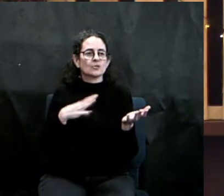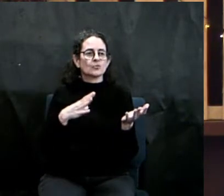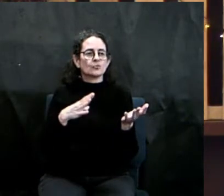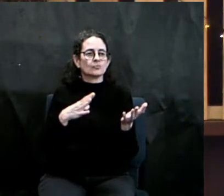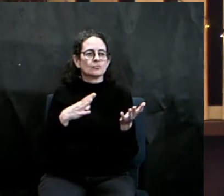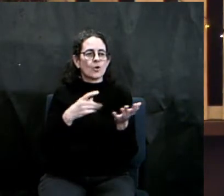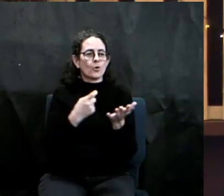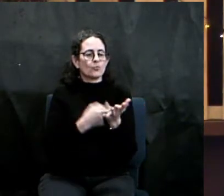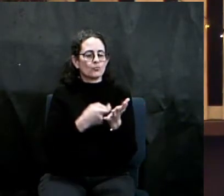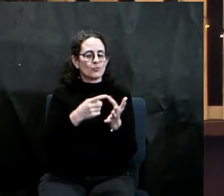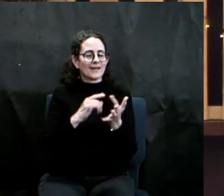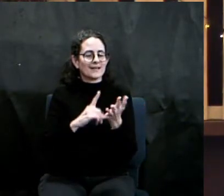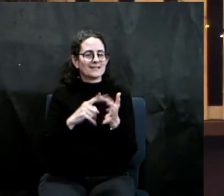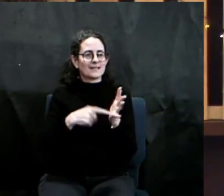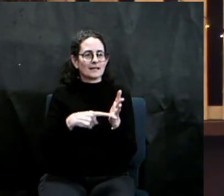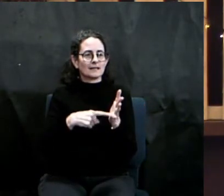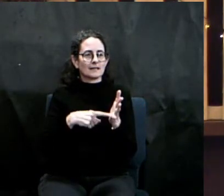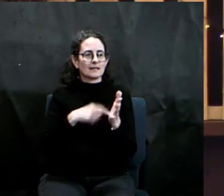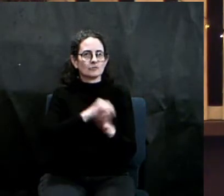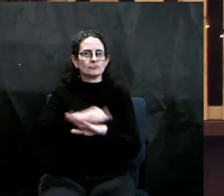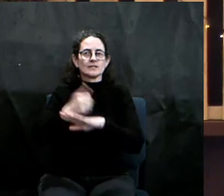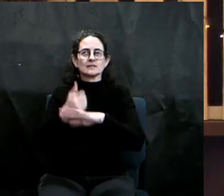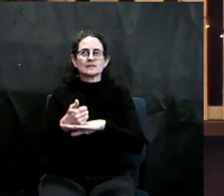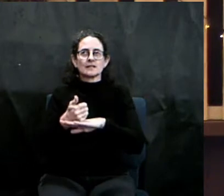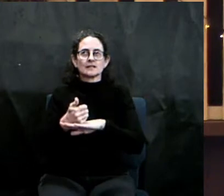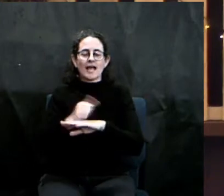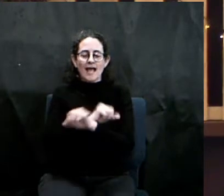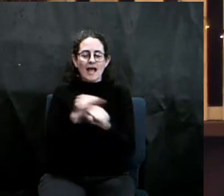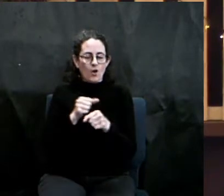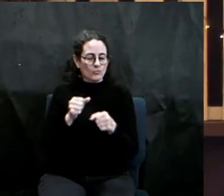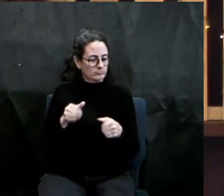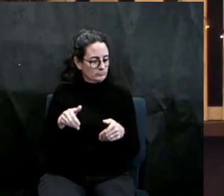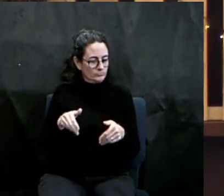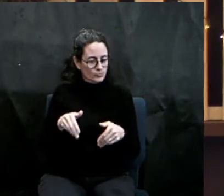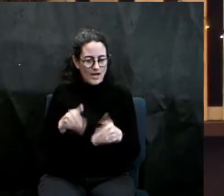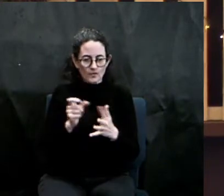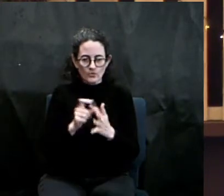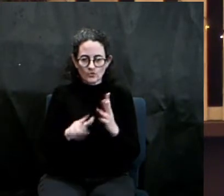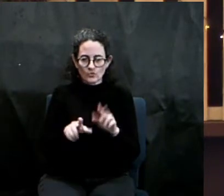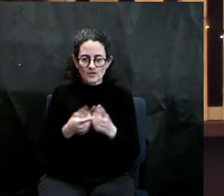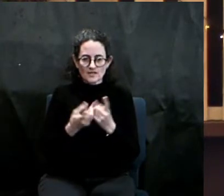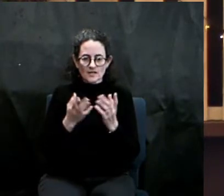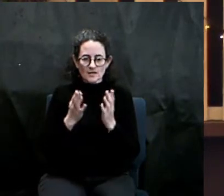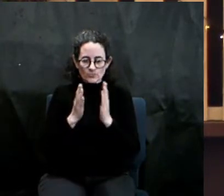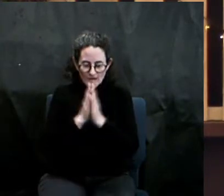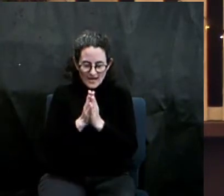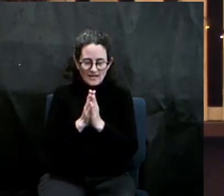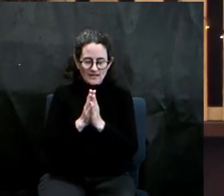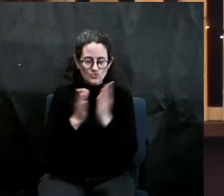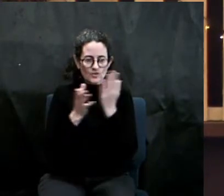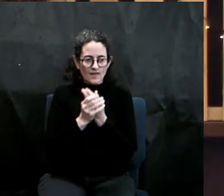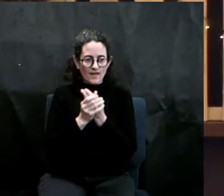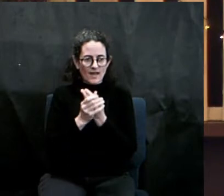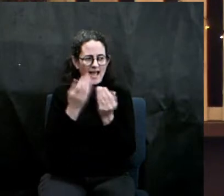outreach, to pray and talk and think together about how we can reach out with